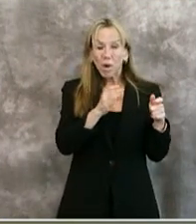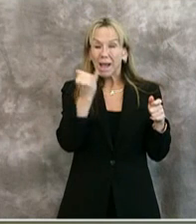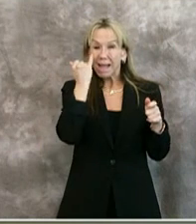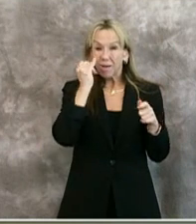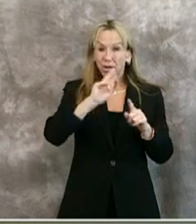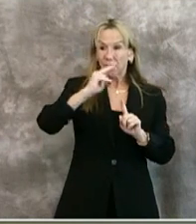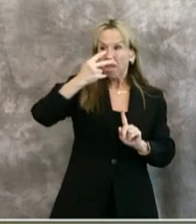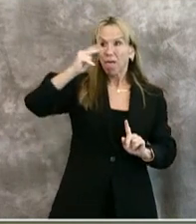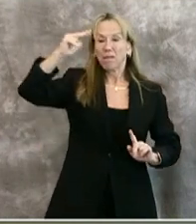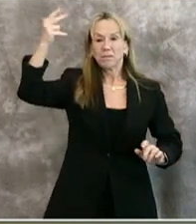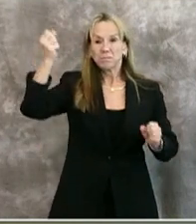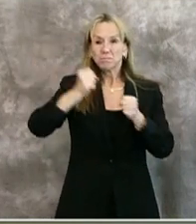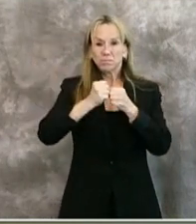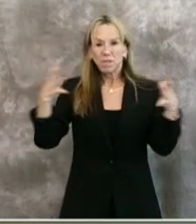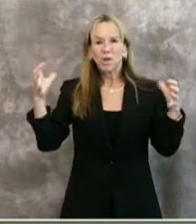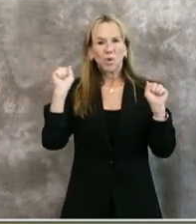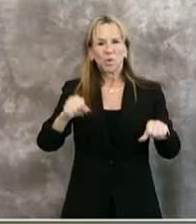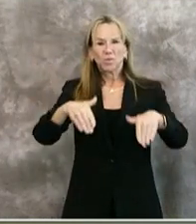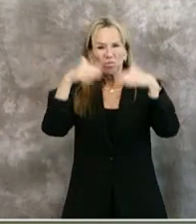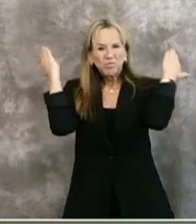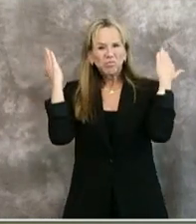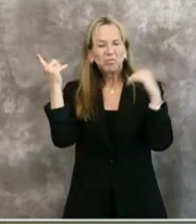our healthcare system.